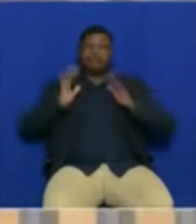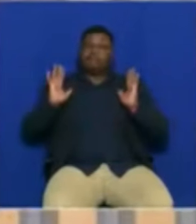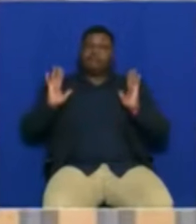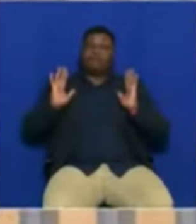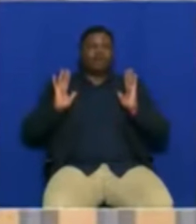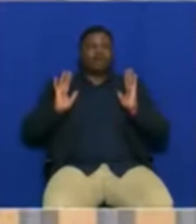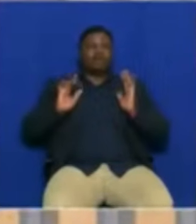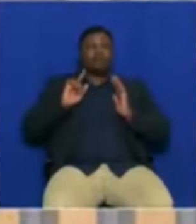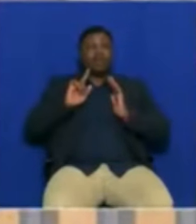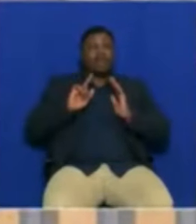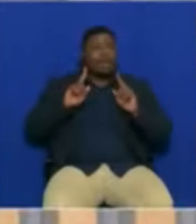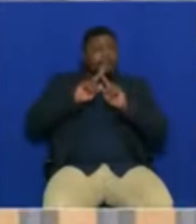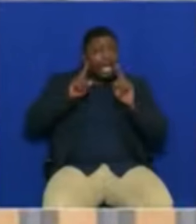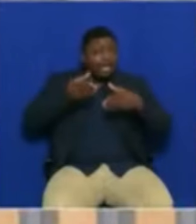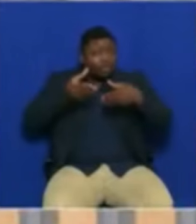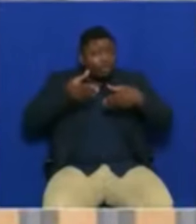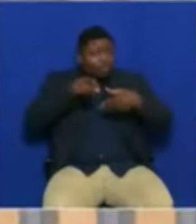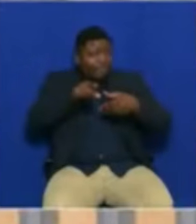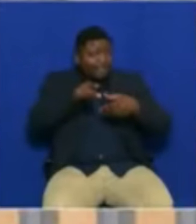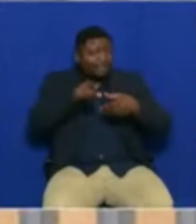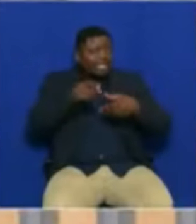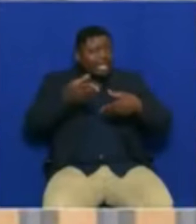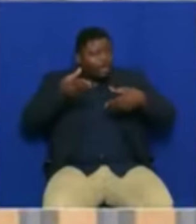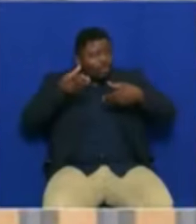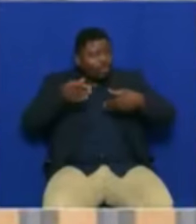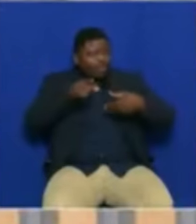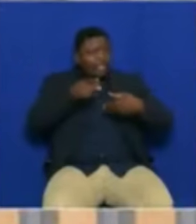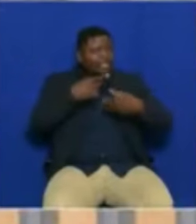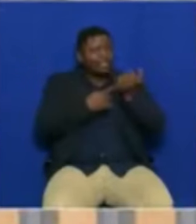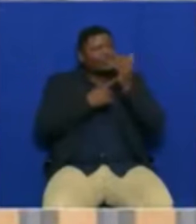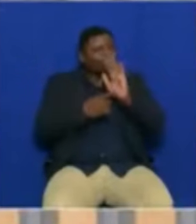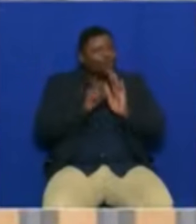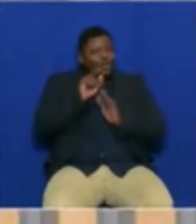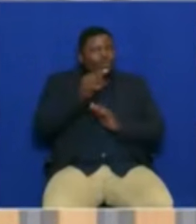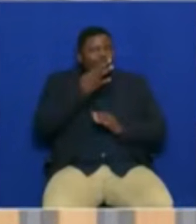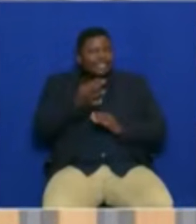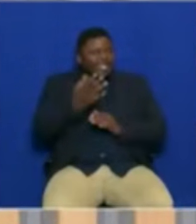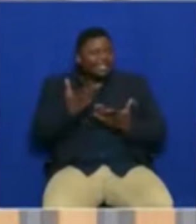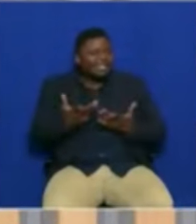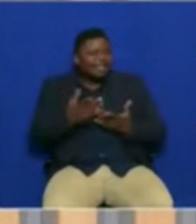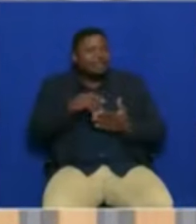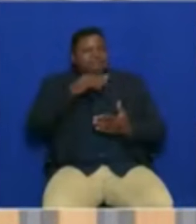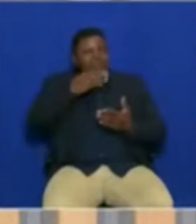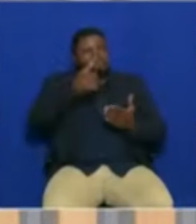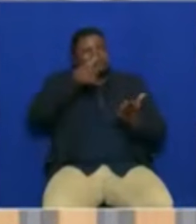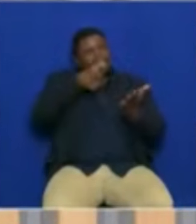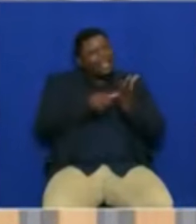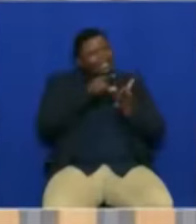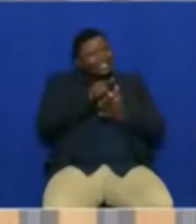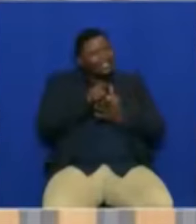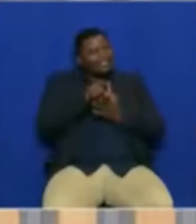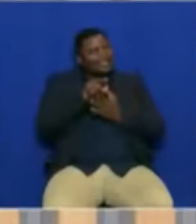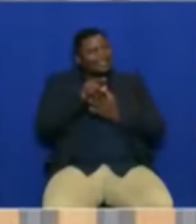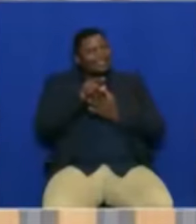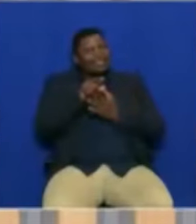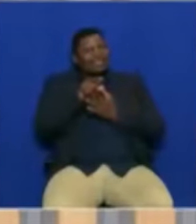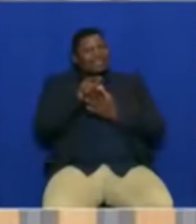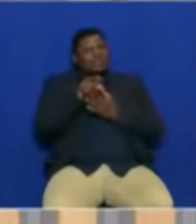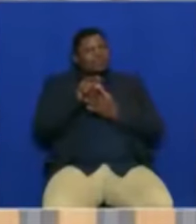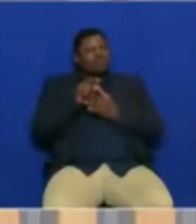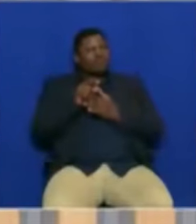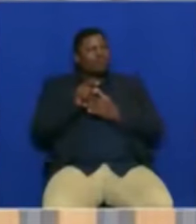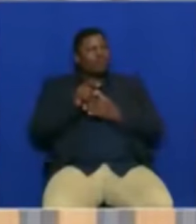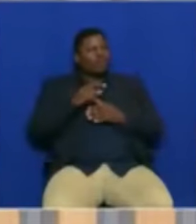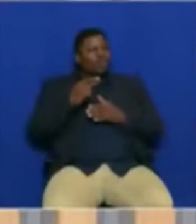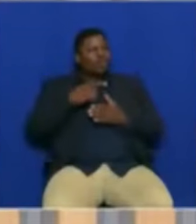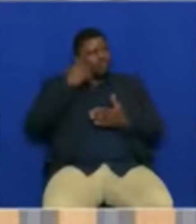It doesn't reflect what happened. I'm not saying I doubt the accuracy of the document. What I'm basically